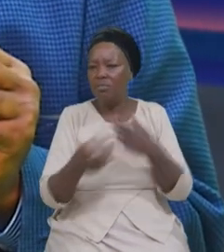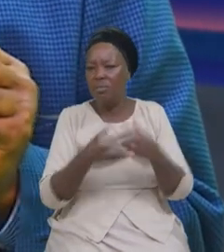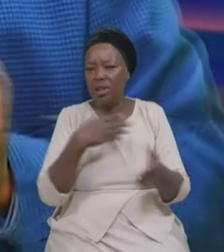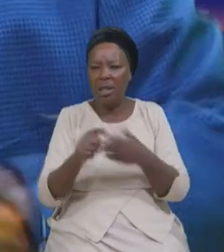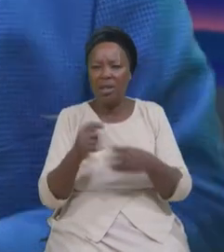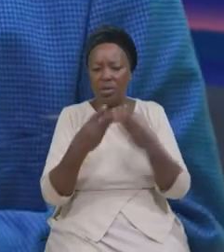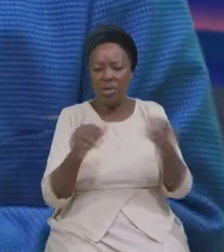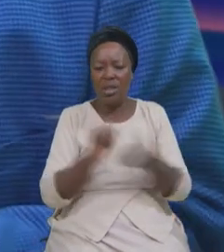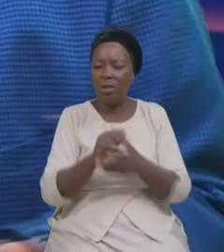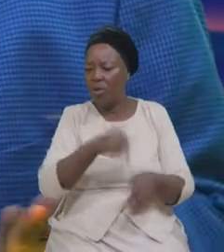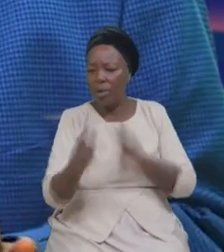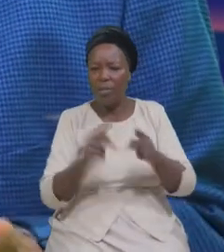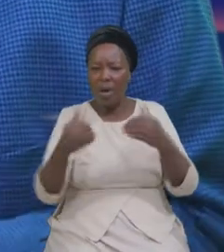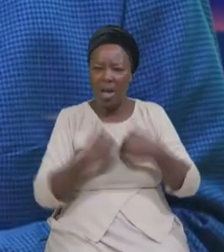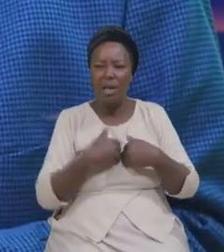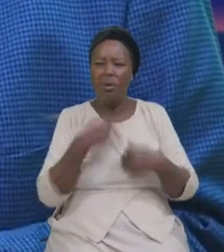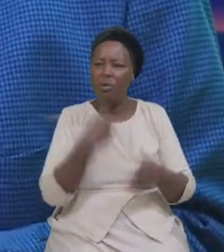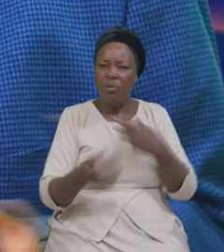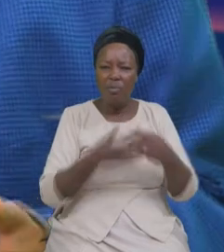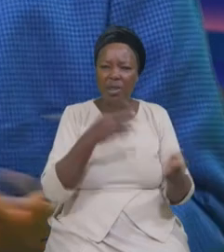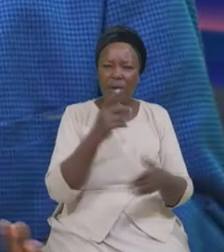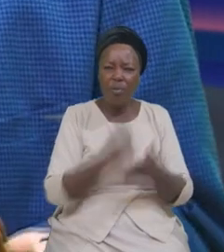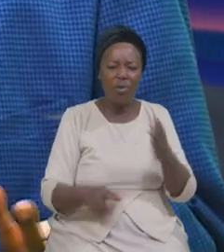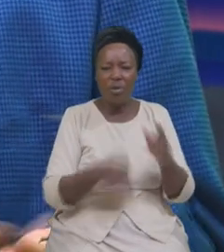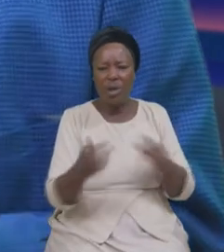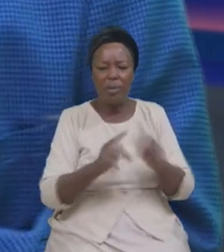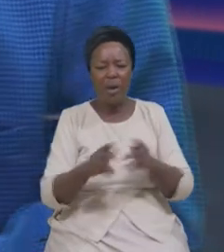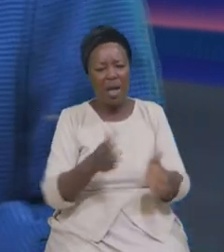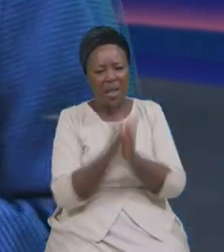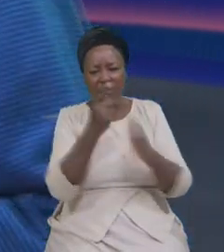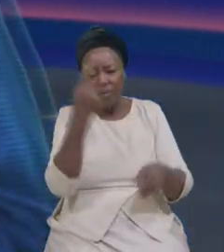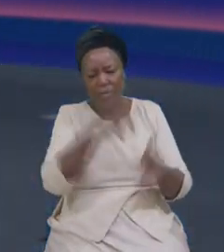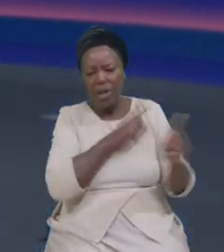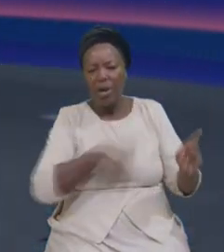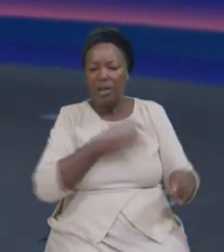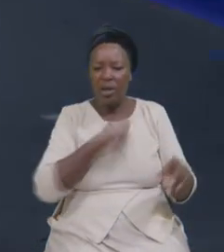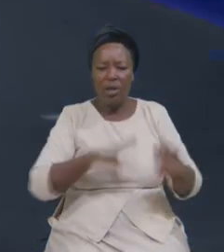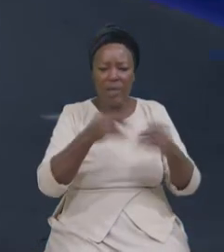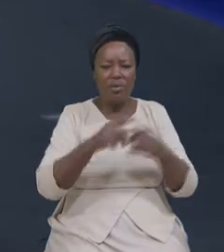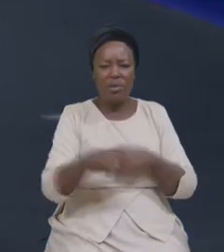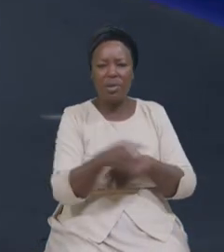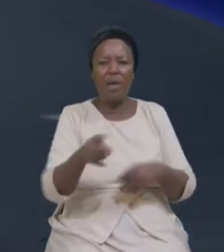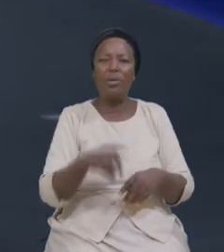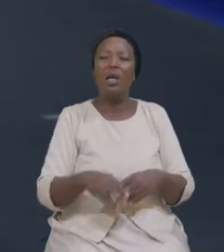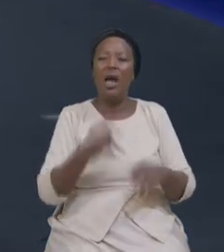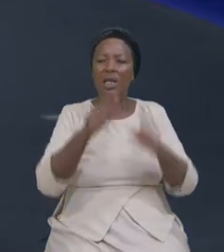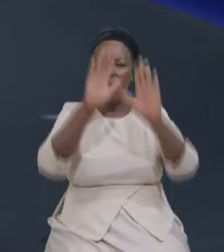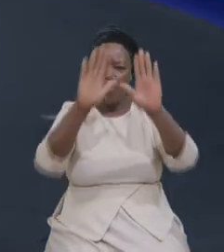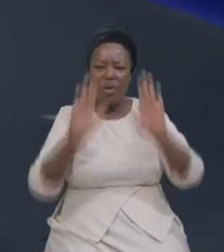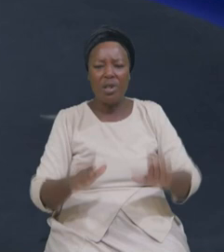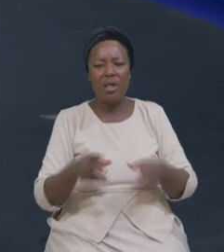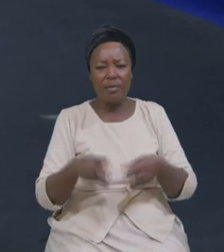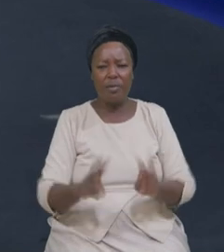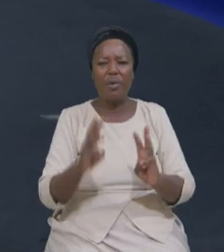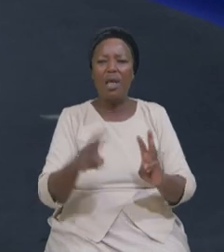people have had, and whatever cure other people have had, whatever conversion other people have had, miraculous conversion,